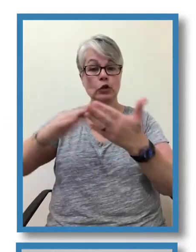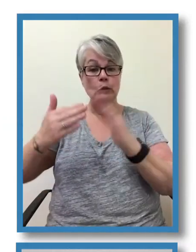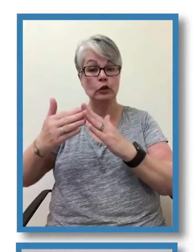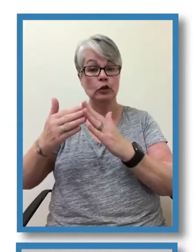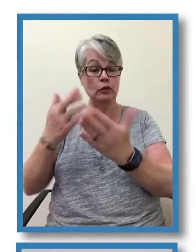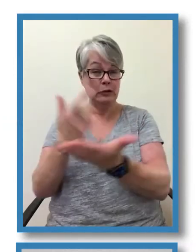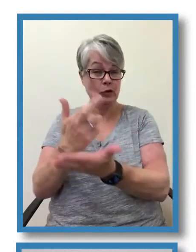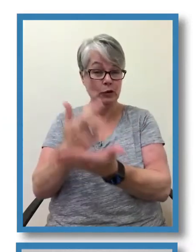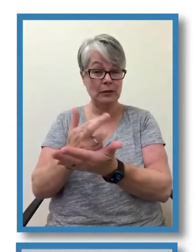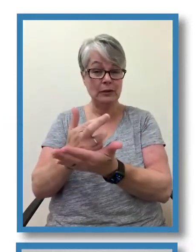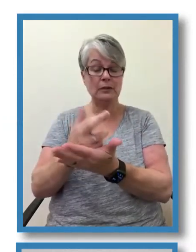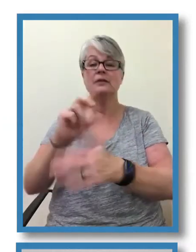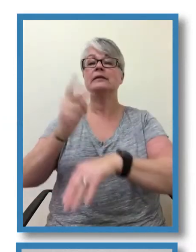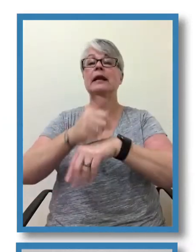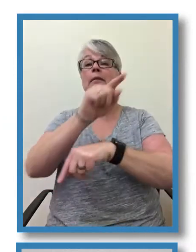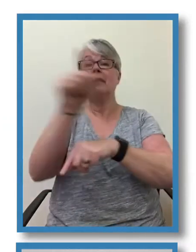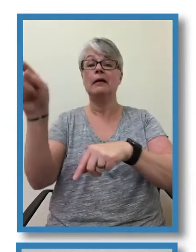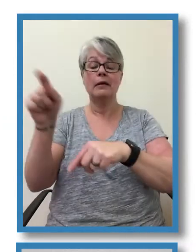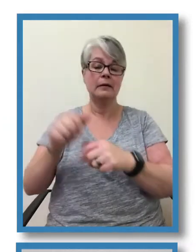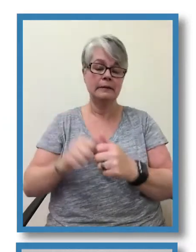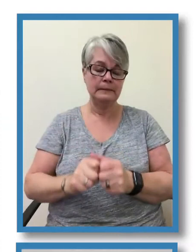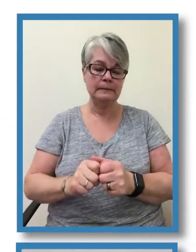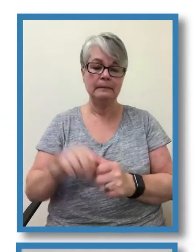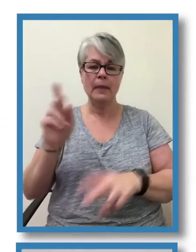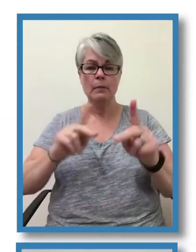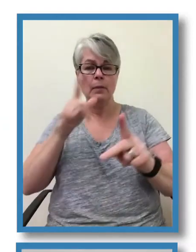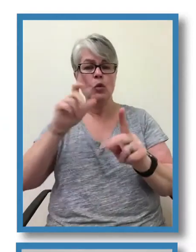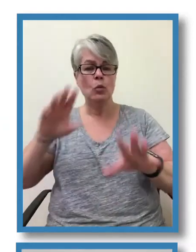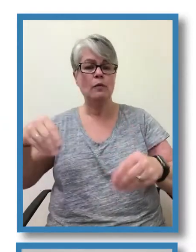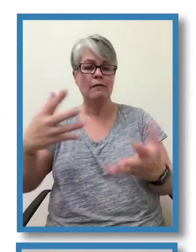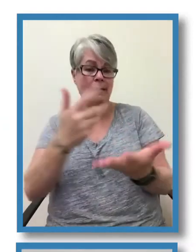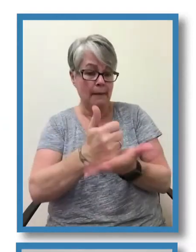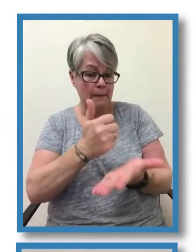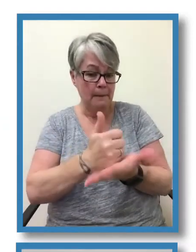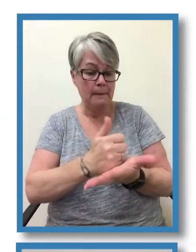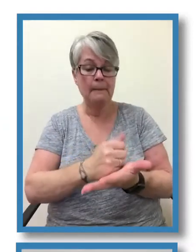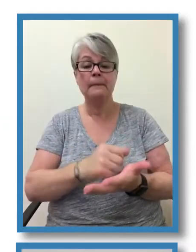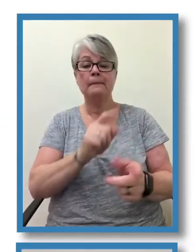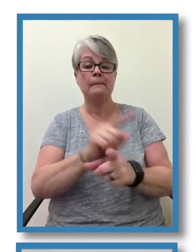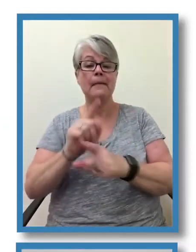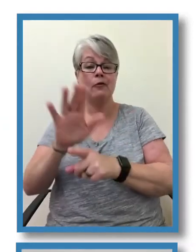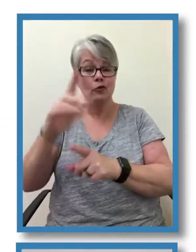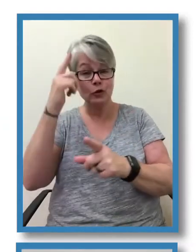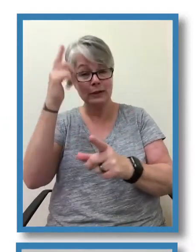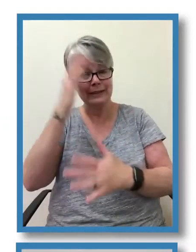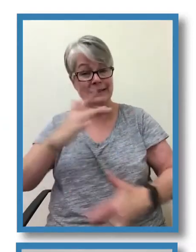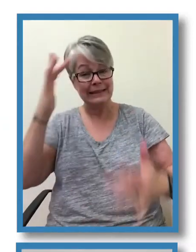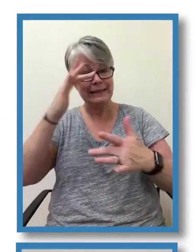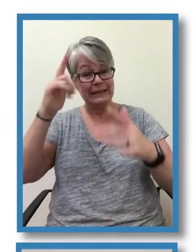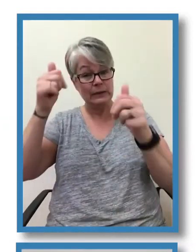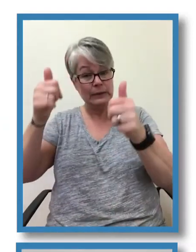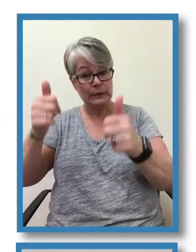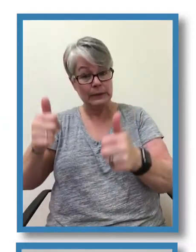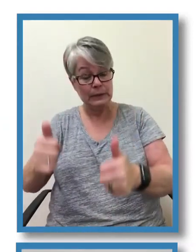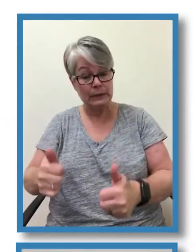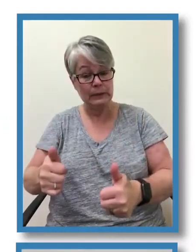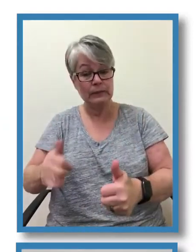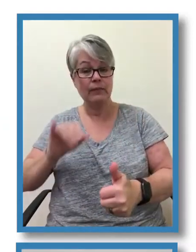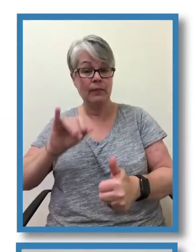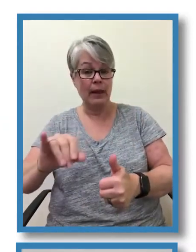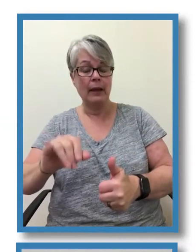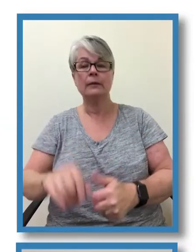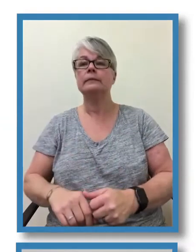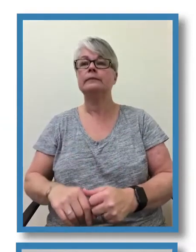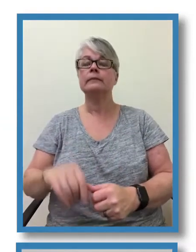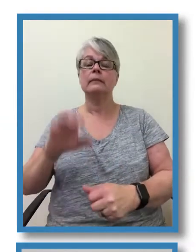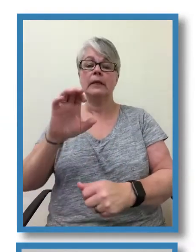clinical trial, if the clinical trial is for 2 years and you've got 1,000 people, 500 on the treatment, 500 on placebo, at the end of 2 years,